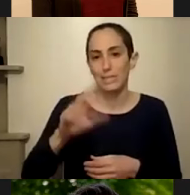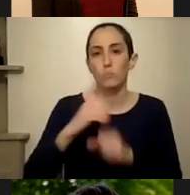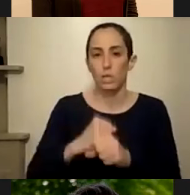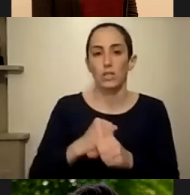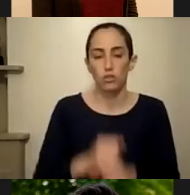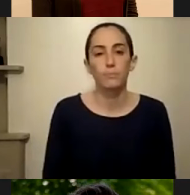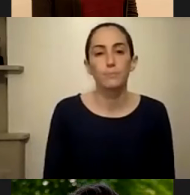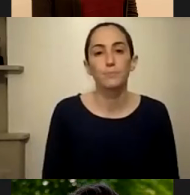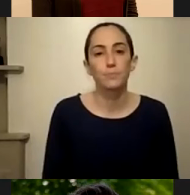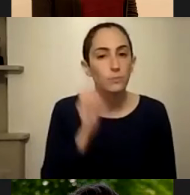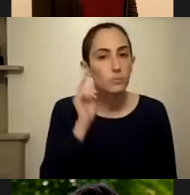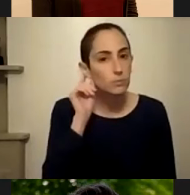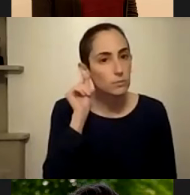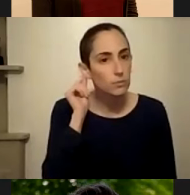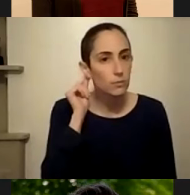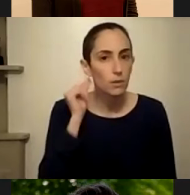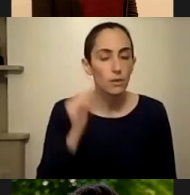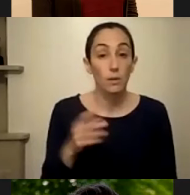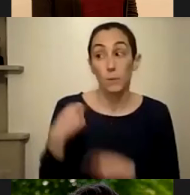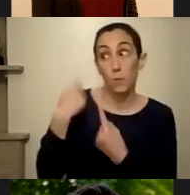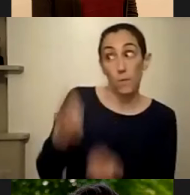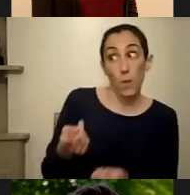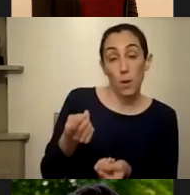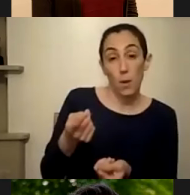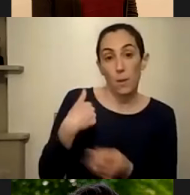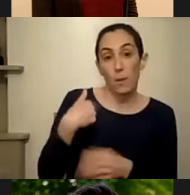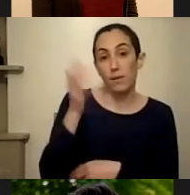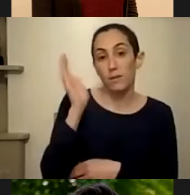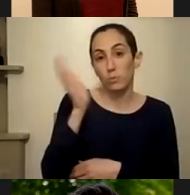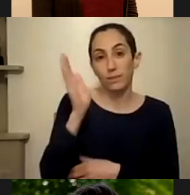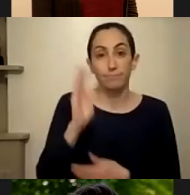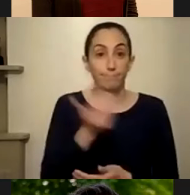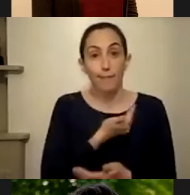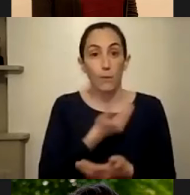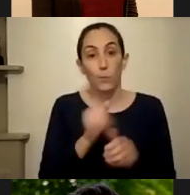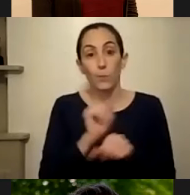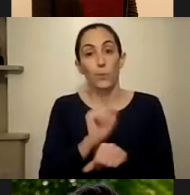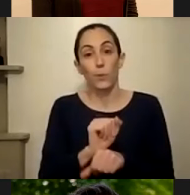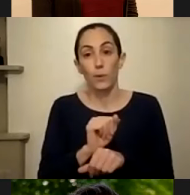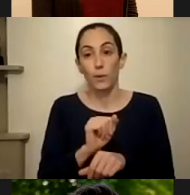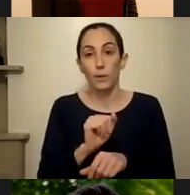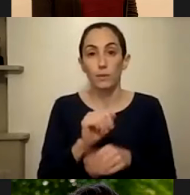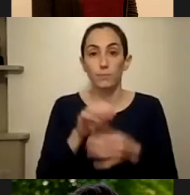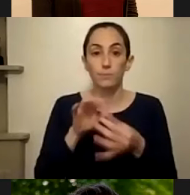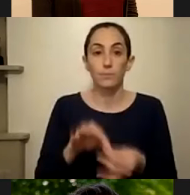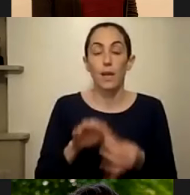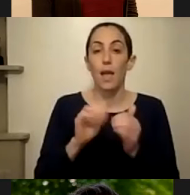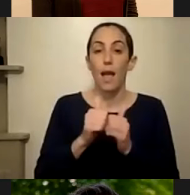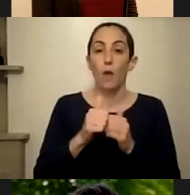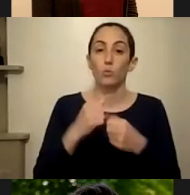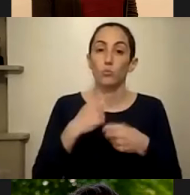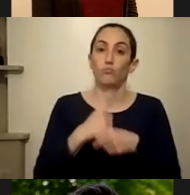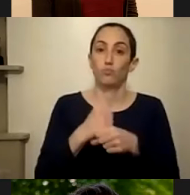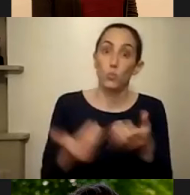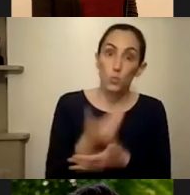So far, so I hope I presented our work in how to generate new retinal neurons